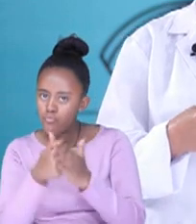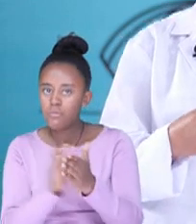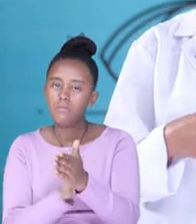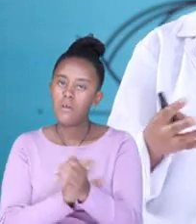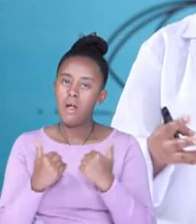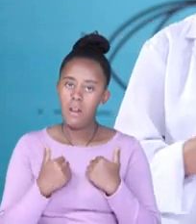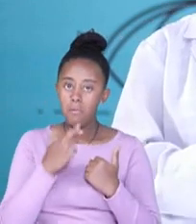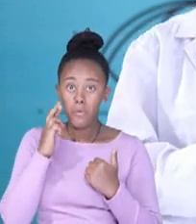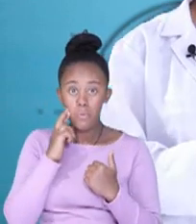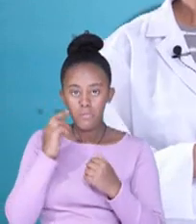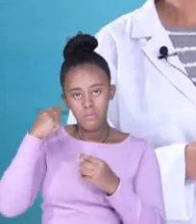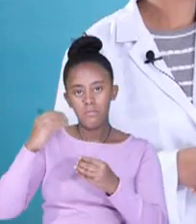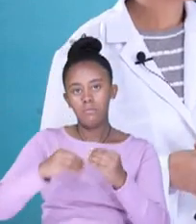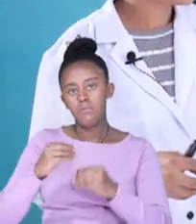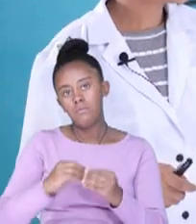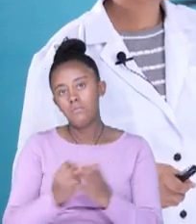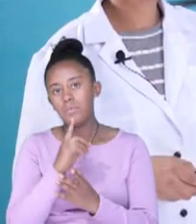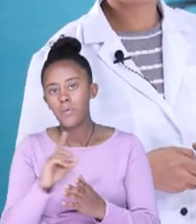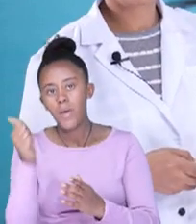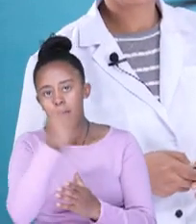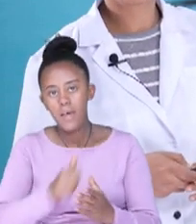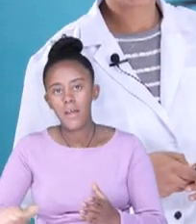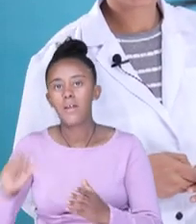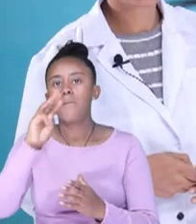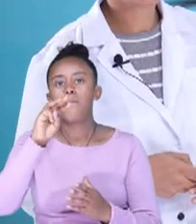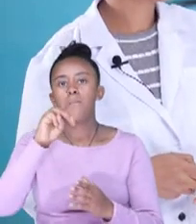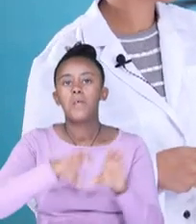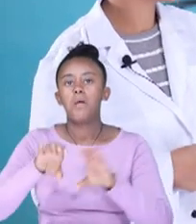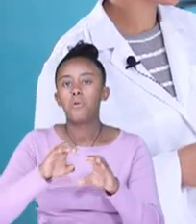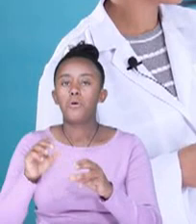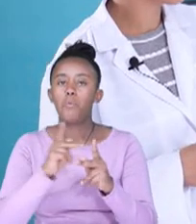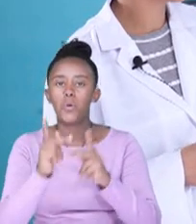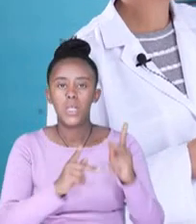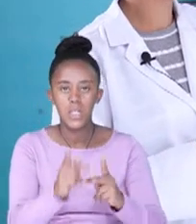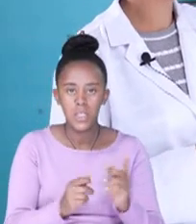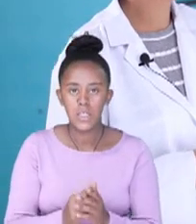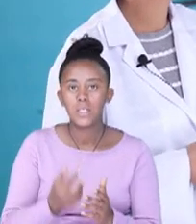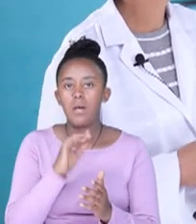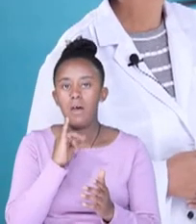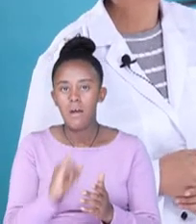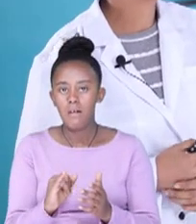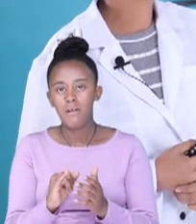protein, cells cannot perform any metabolic process. That's why they are found in every type of